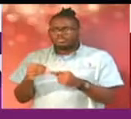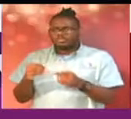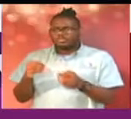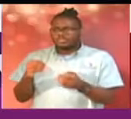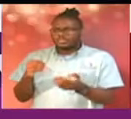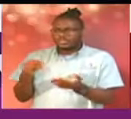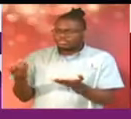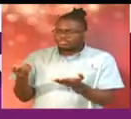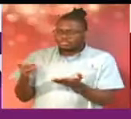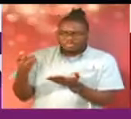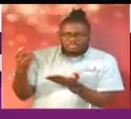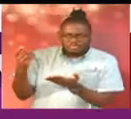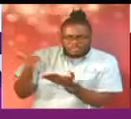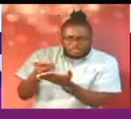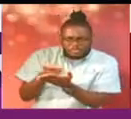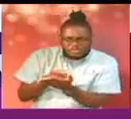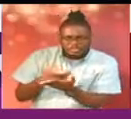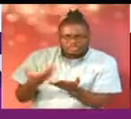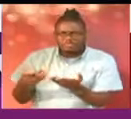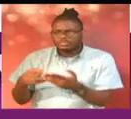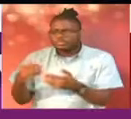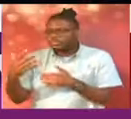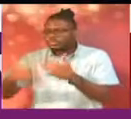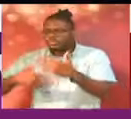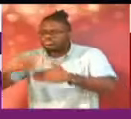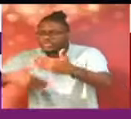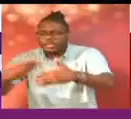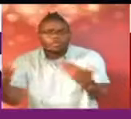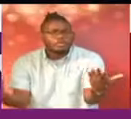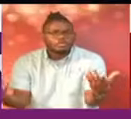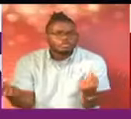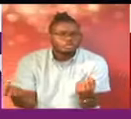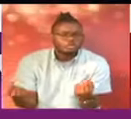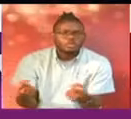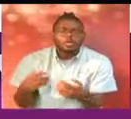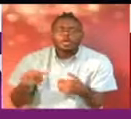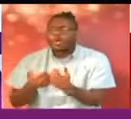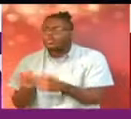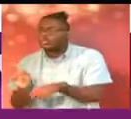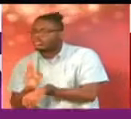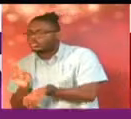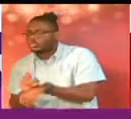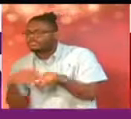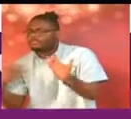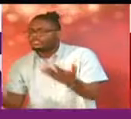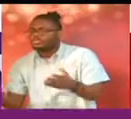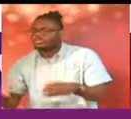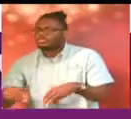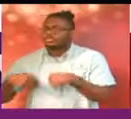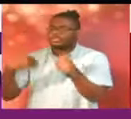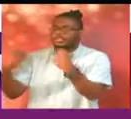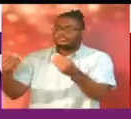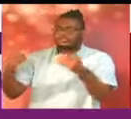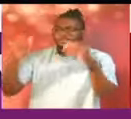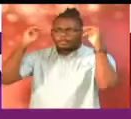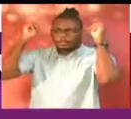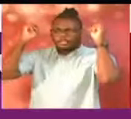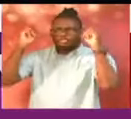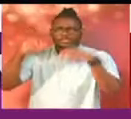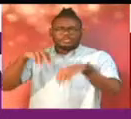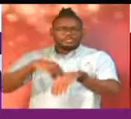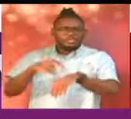received, processed, and whether or not the product has been cleared for use and handed over to the Ministry of National Security? And could you tell us when they will